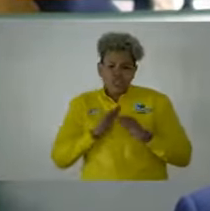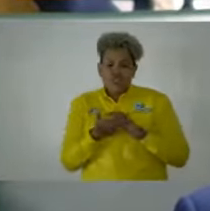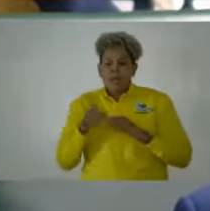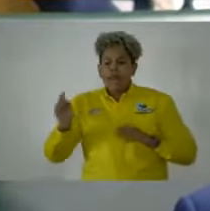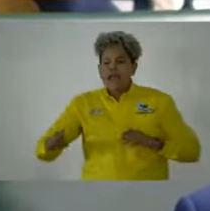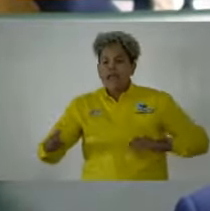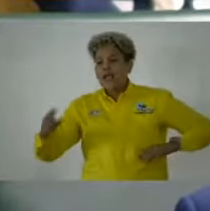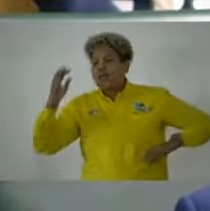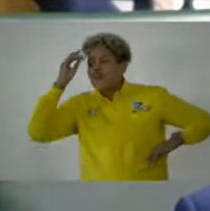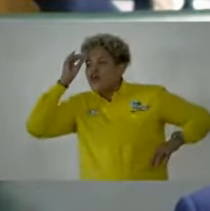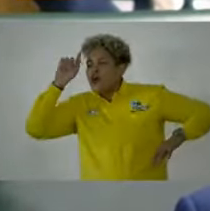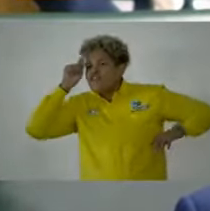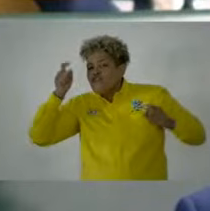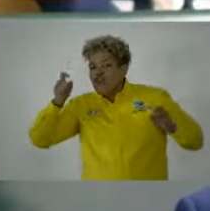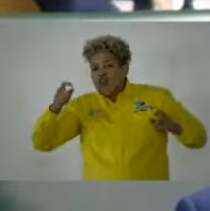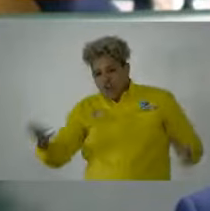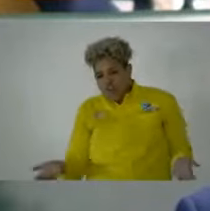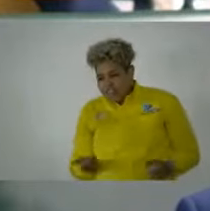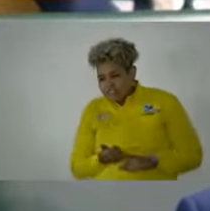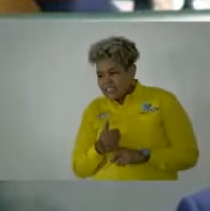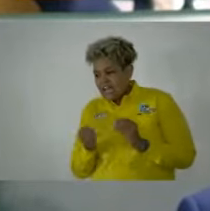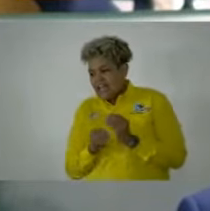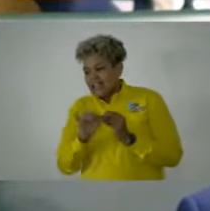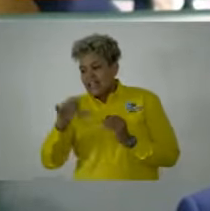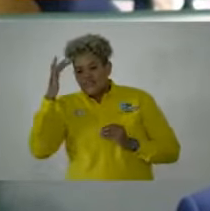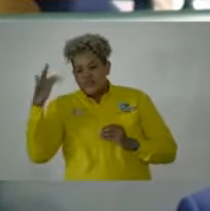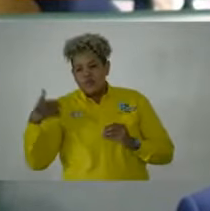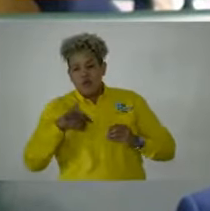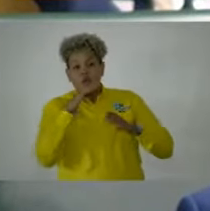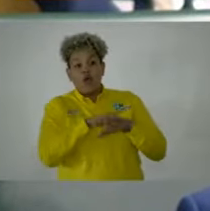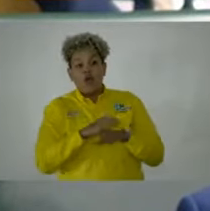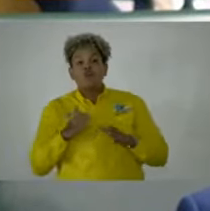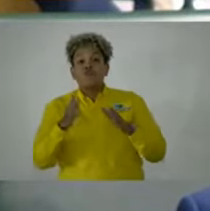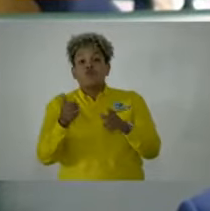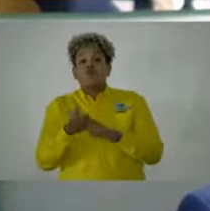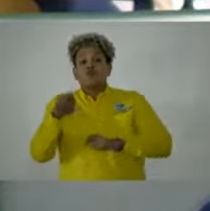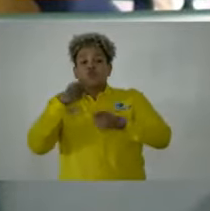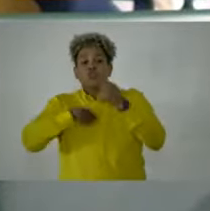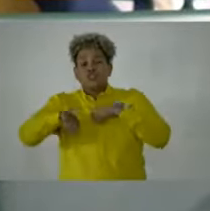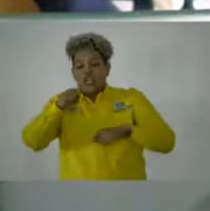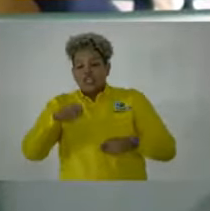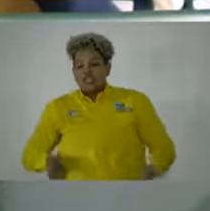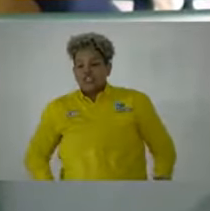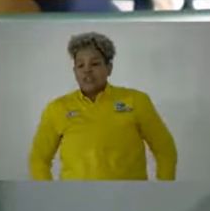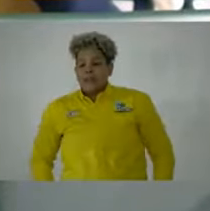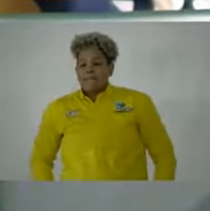needs thoughtful governance. And that is why we are on the road to change.